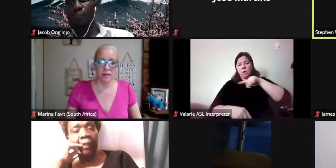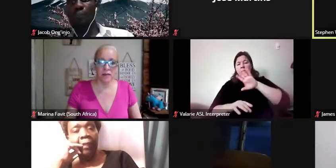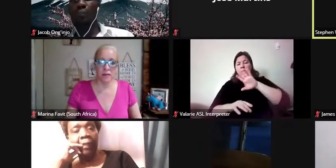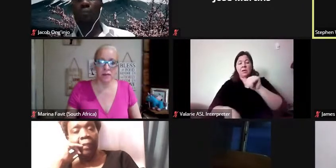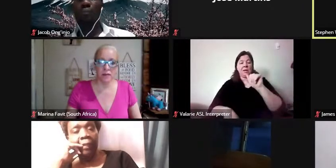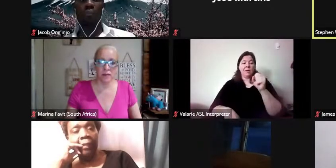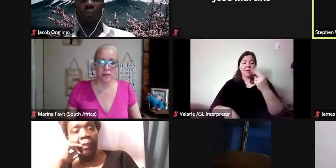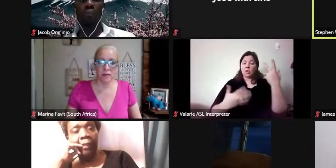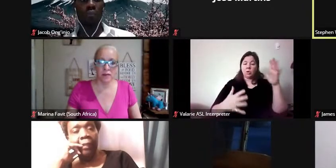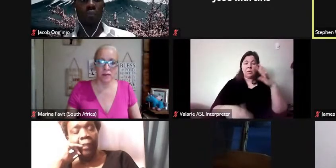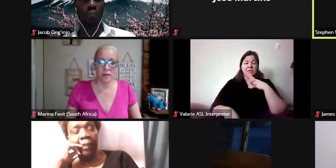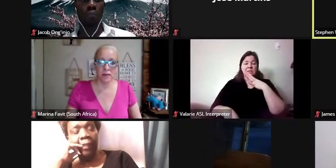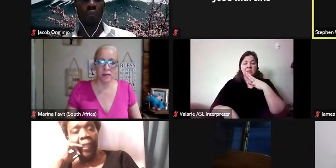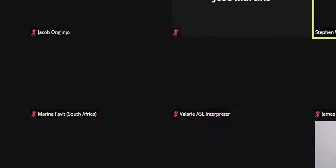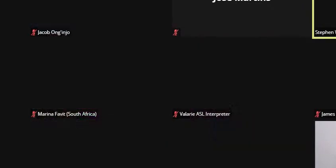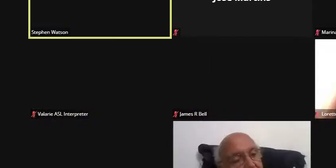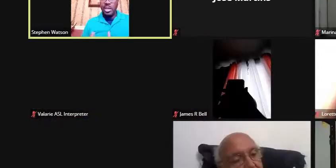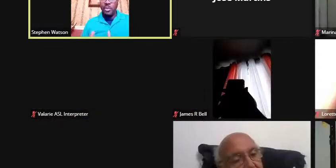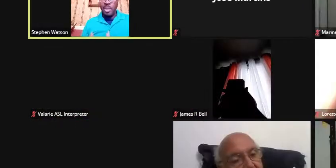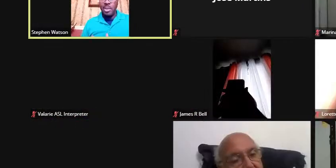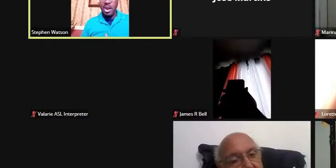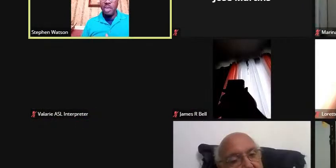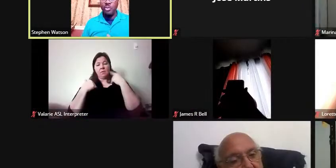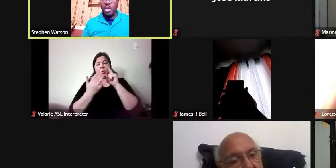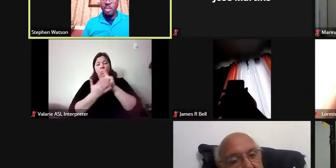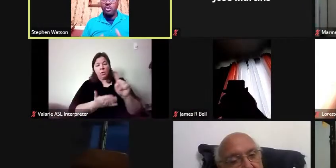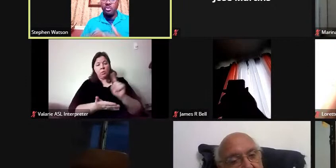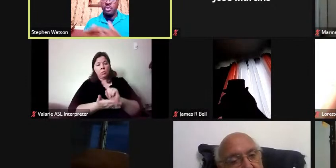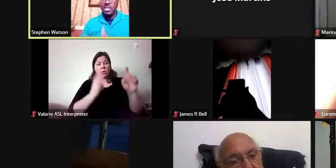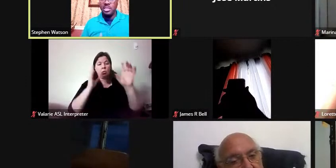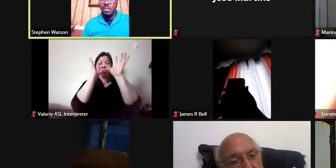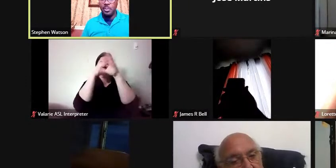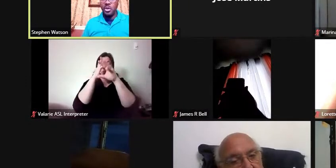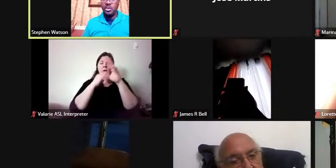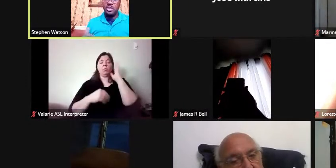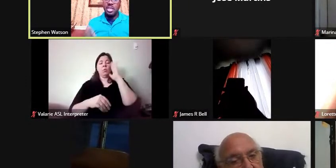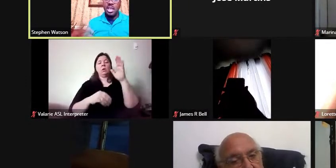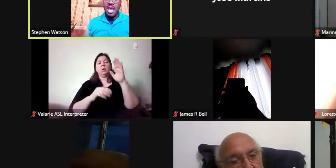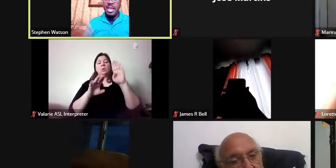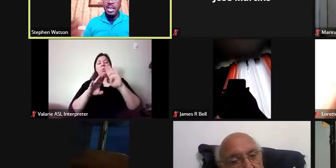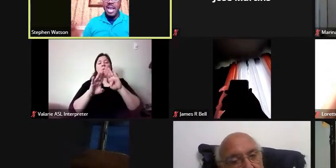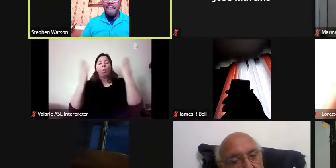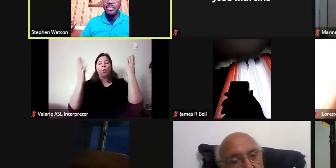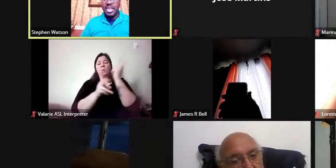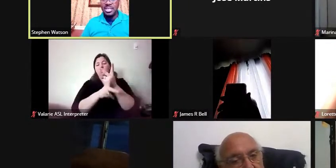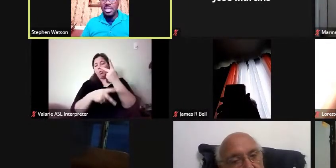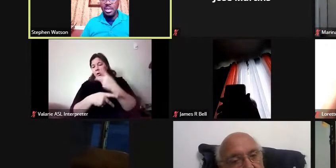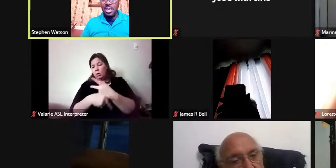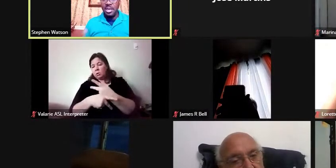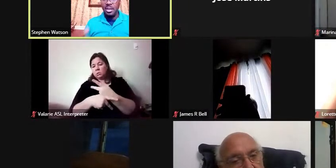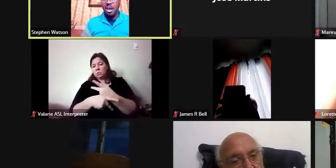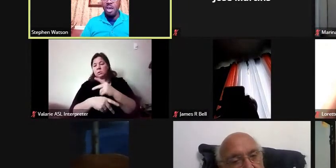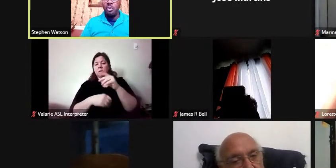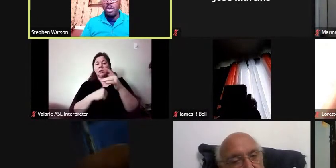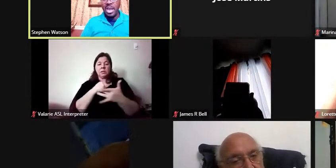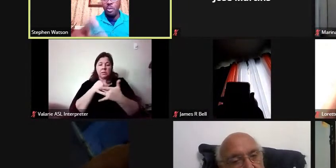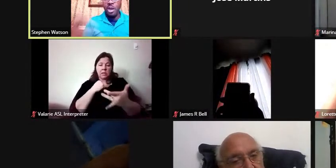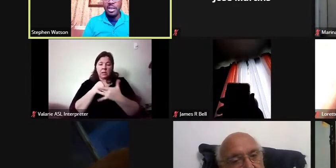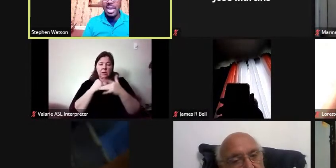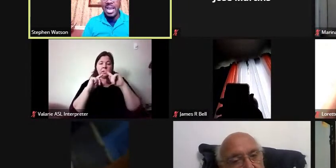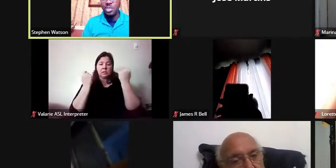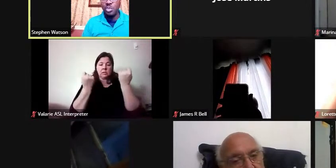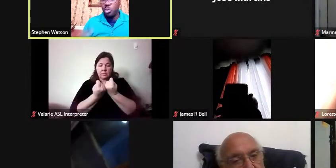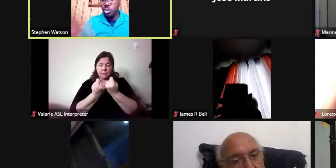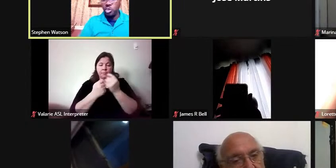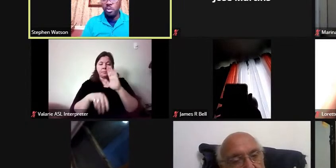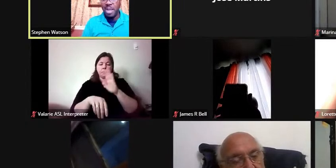already said that we'll be having weekly webinars where they'll be releasing the products, and they'll have the tech team in India on board, like the